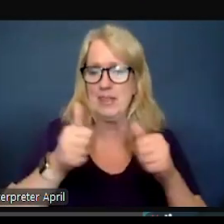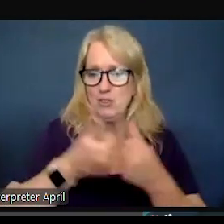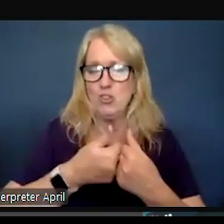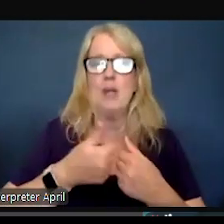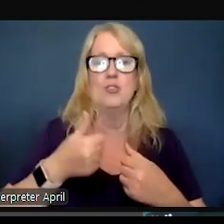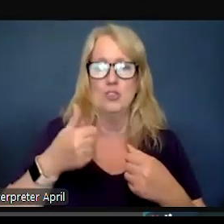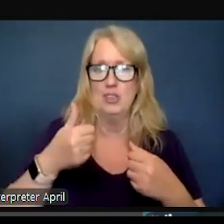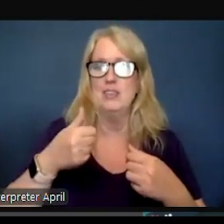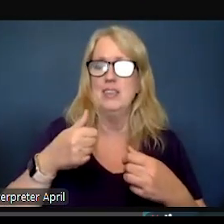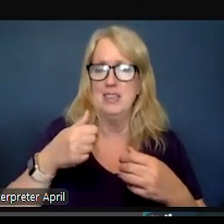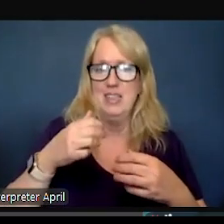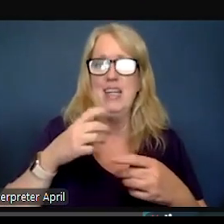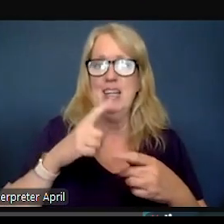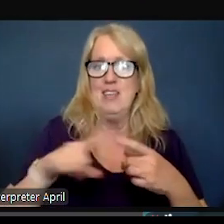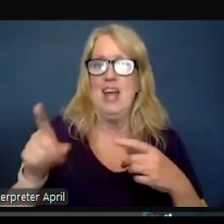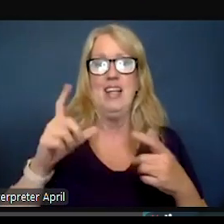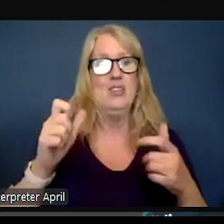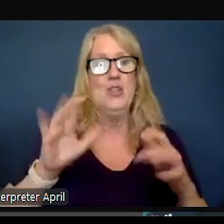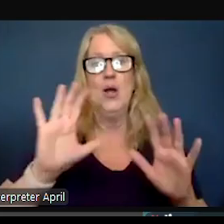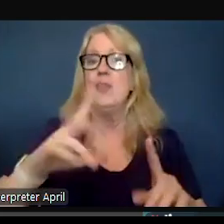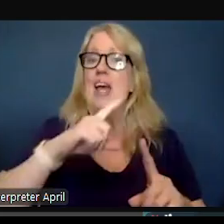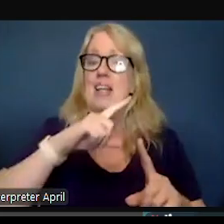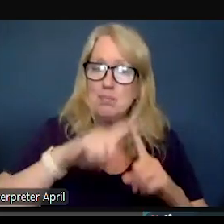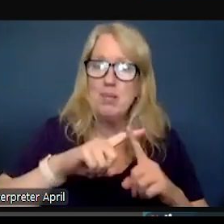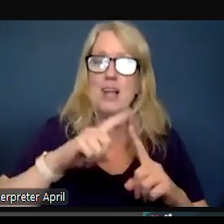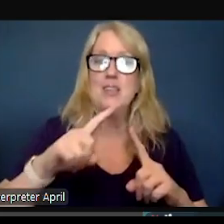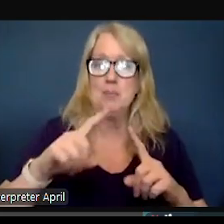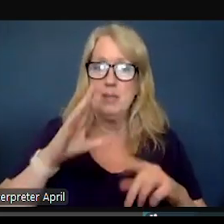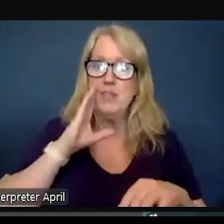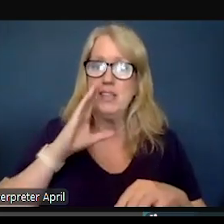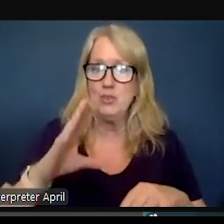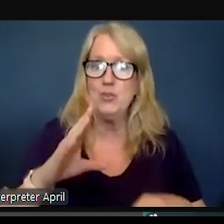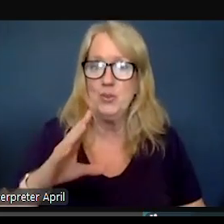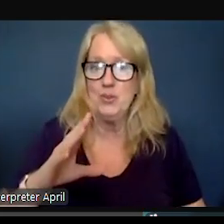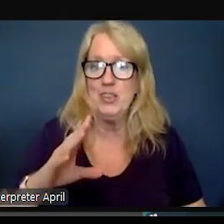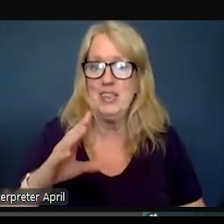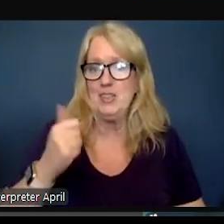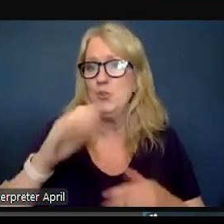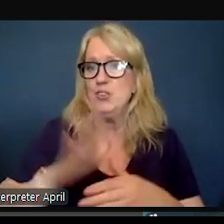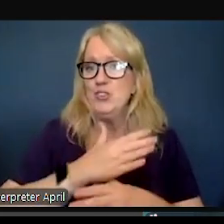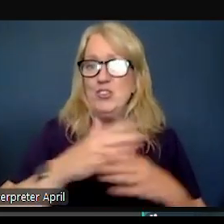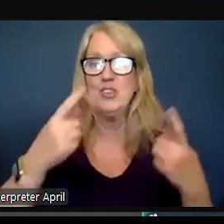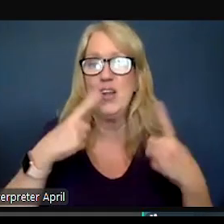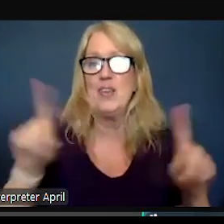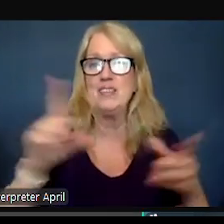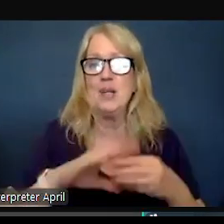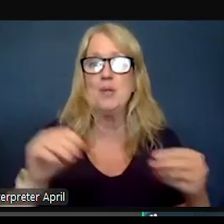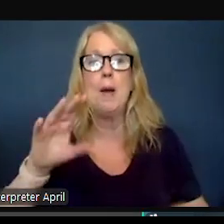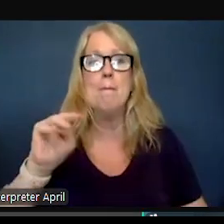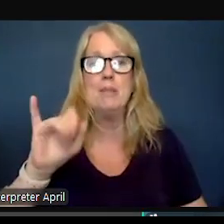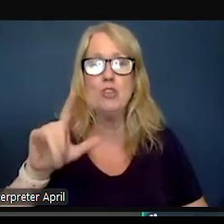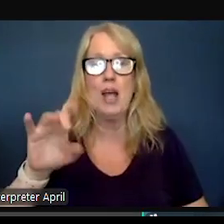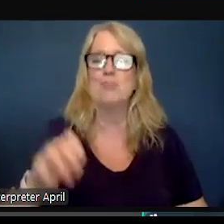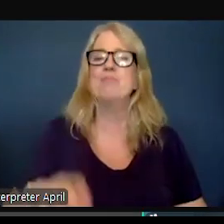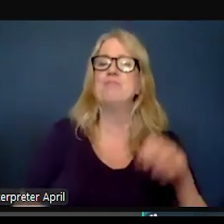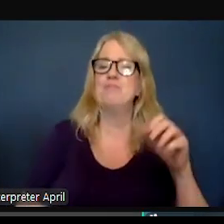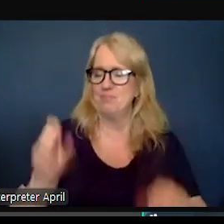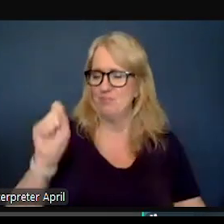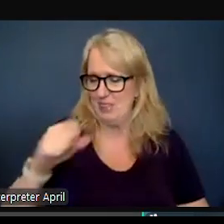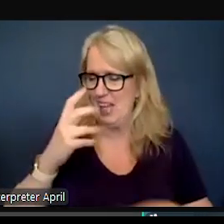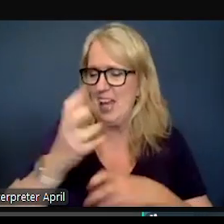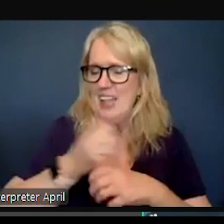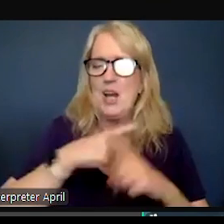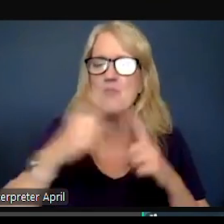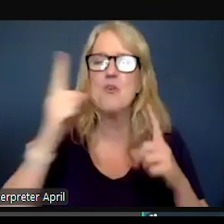brought up earlier. But let's pass it over to Michelle to share a success story. Yes, I actually got this from one of